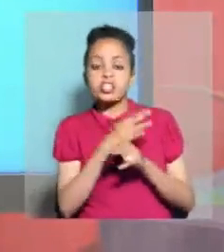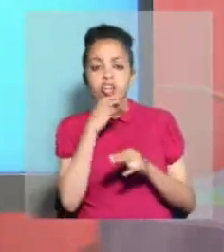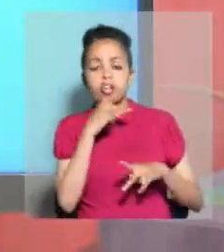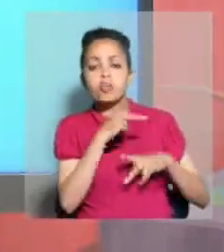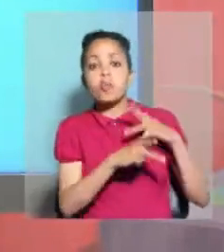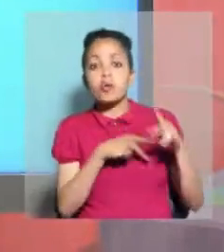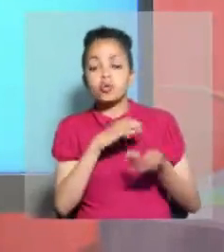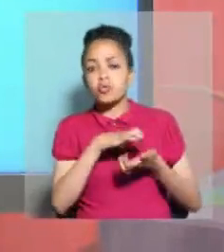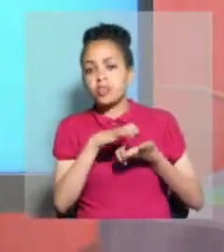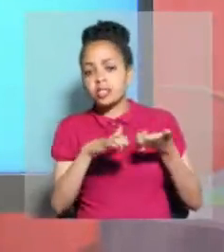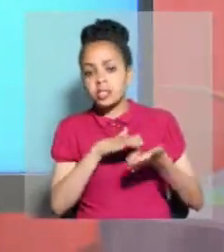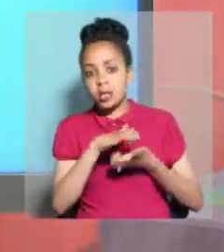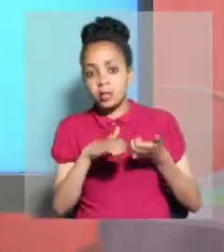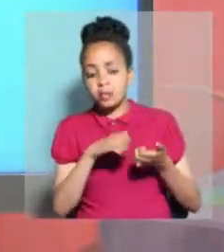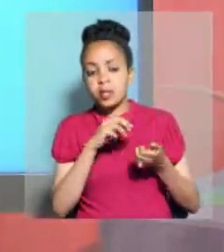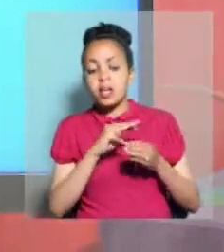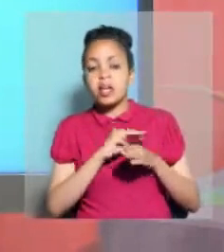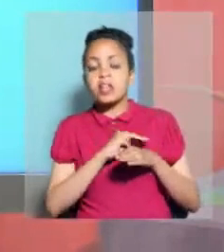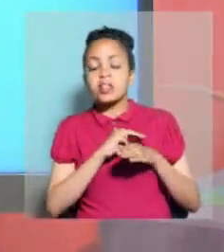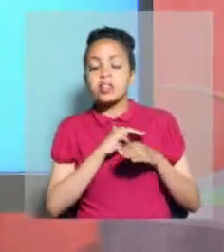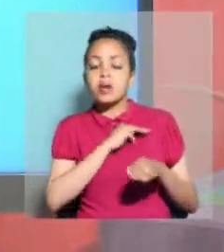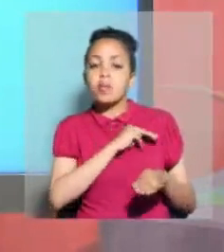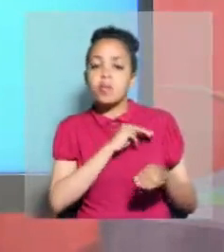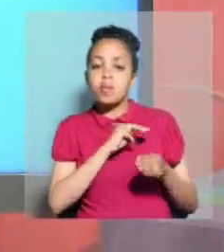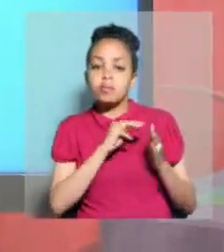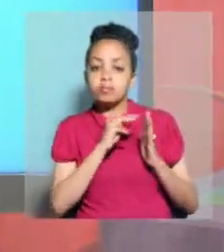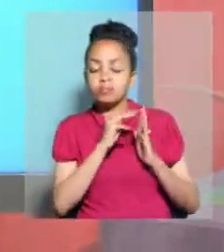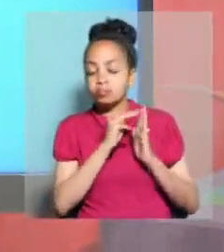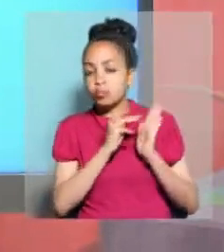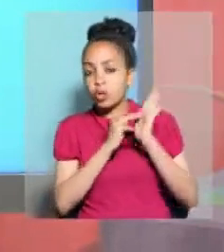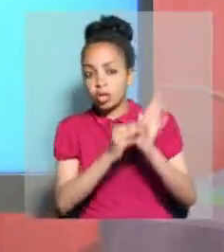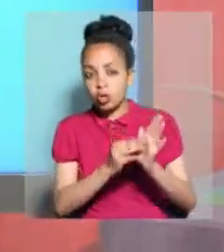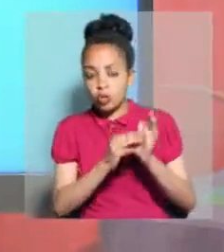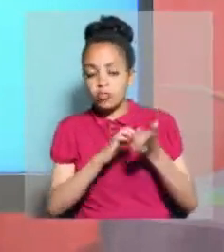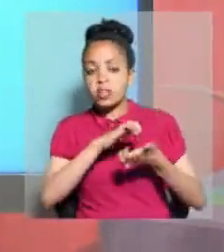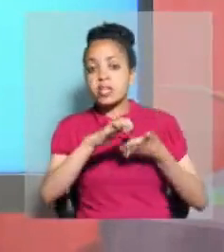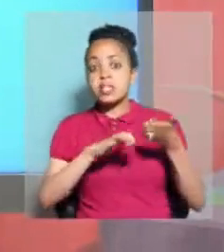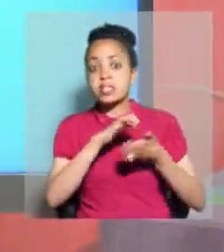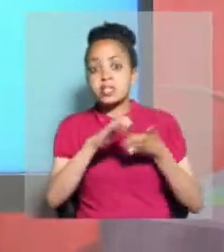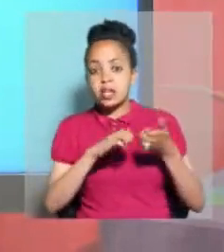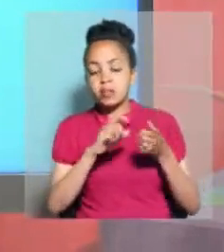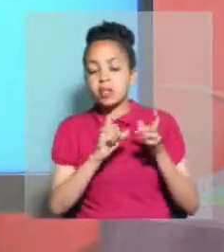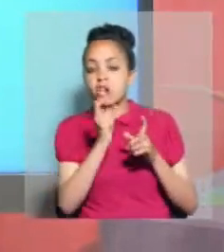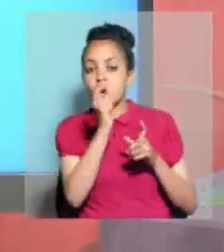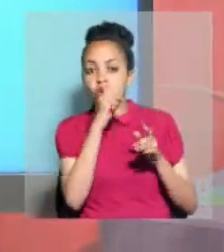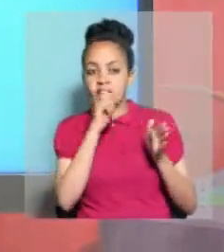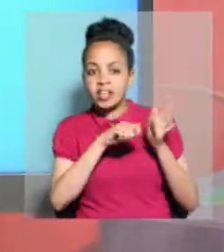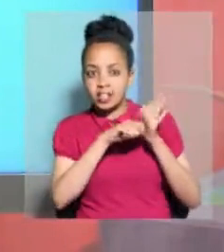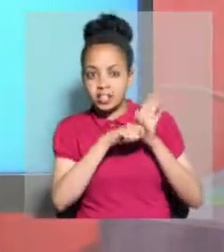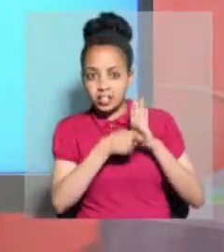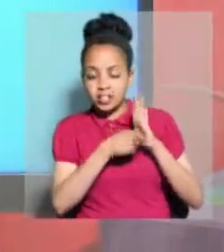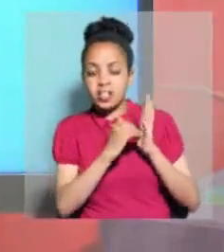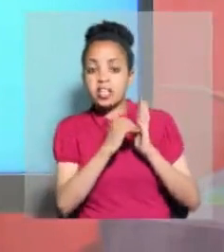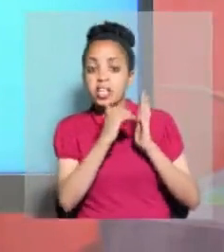of enzyme and the model of enzyme action like lock and the key model and the induced